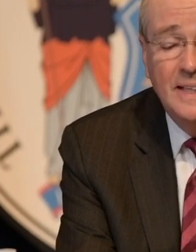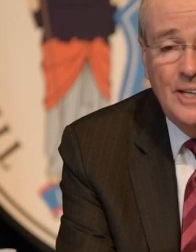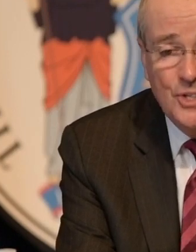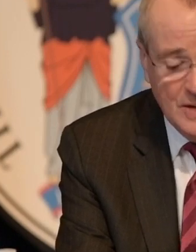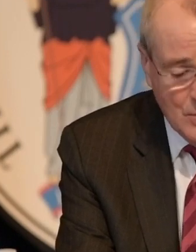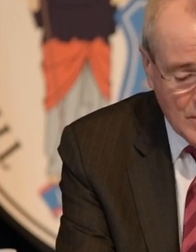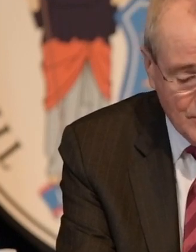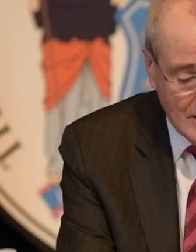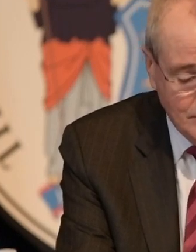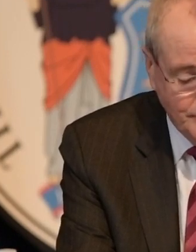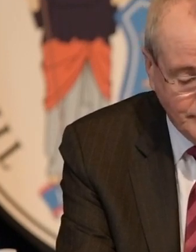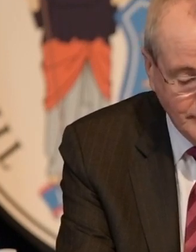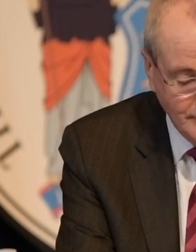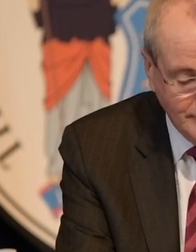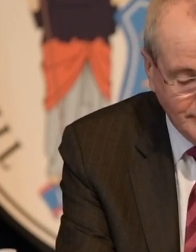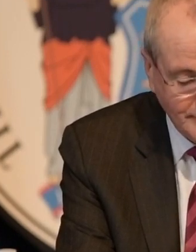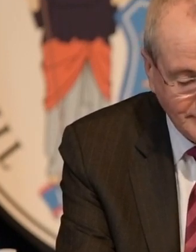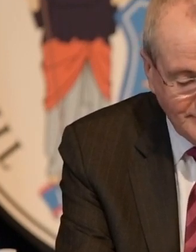and each and every one of them.